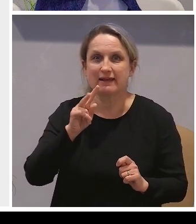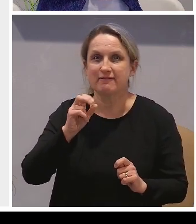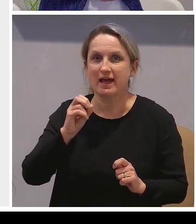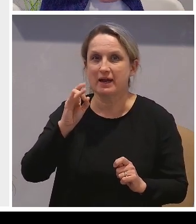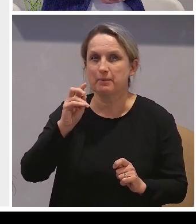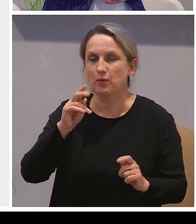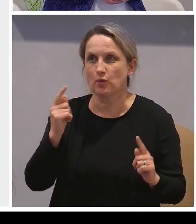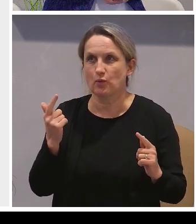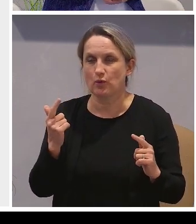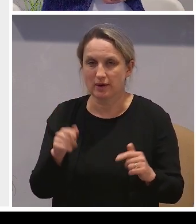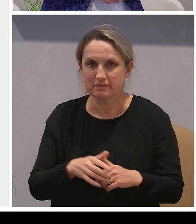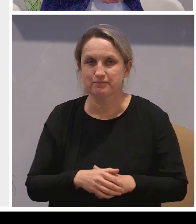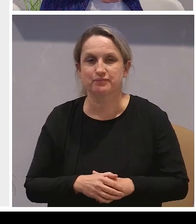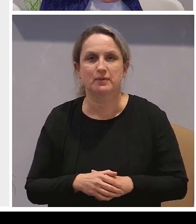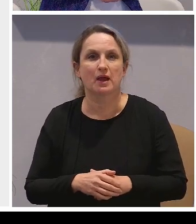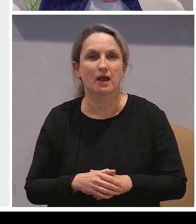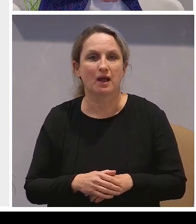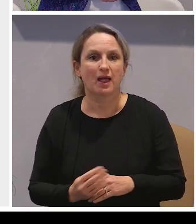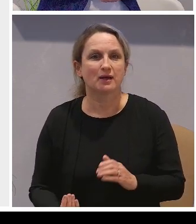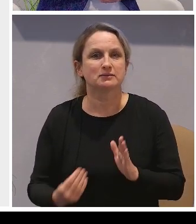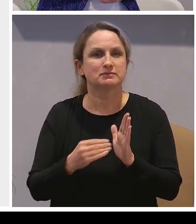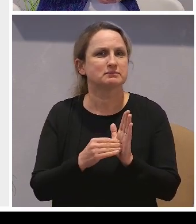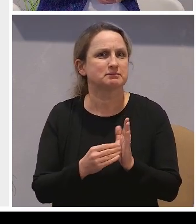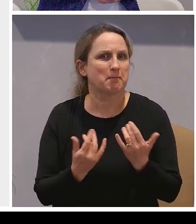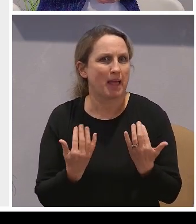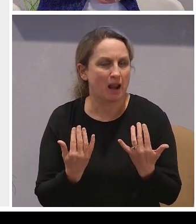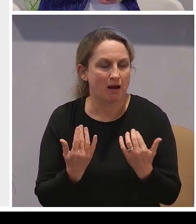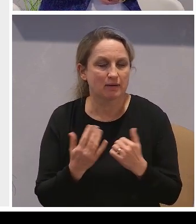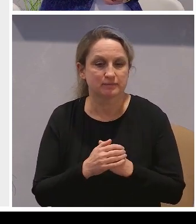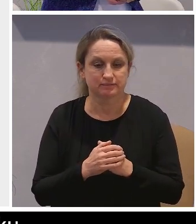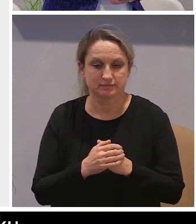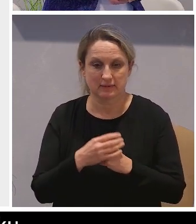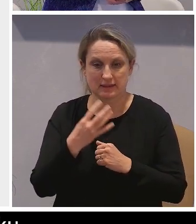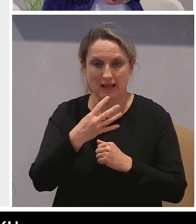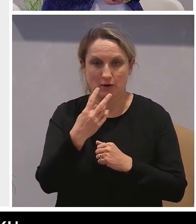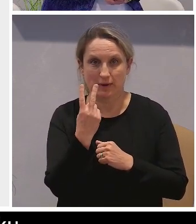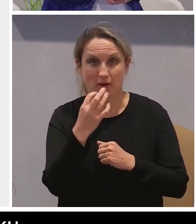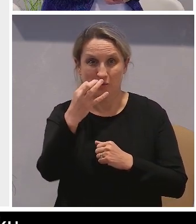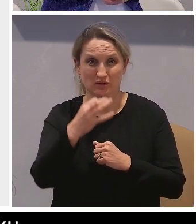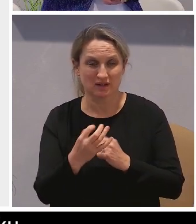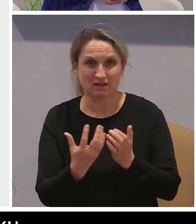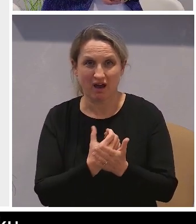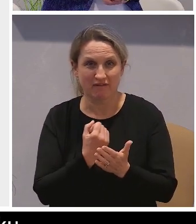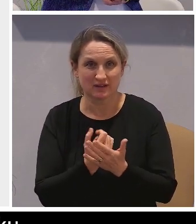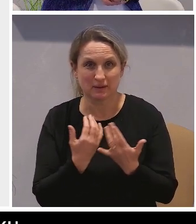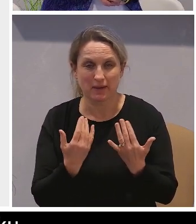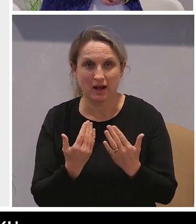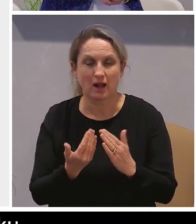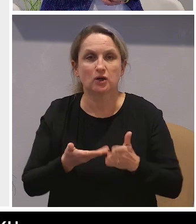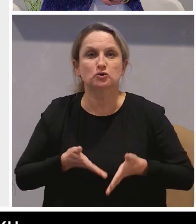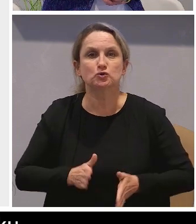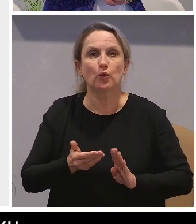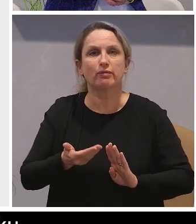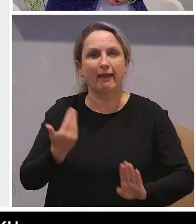millal seda the sündroomi siis conference of diagnoositakse? pediatric Turner Et syndrome, 42% pediatric avastatakse juba endocrinology that enne took place sündi, in